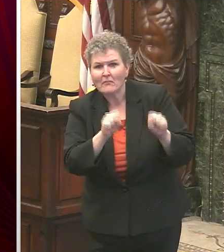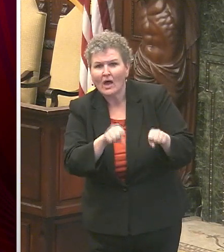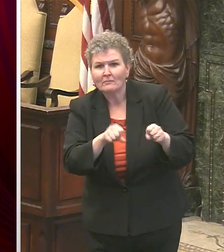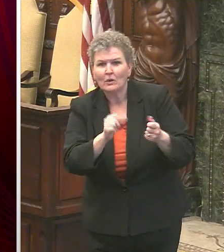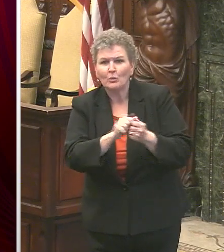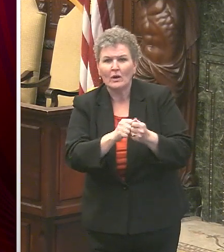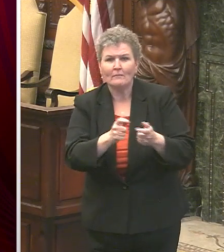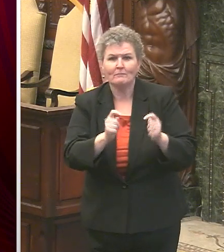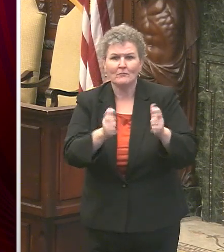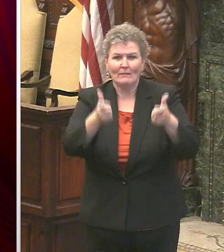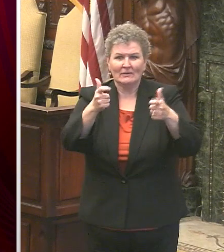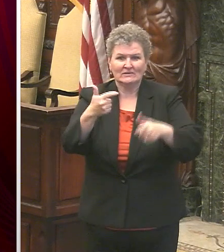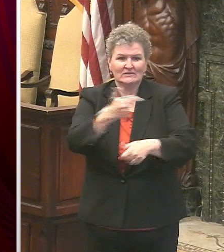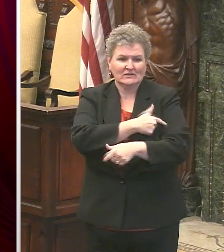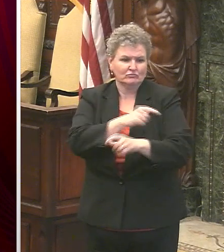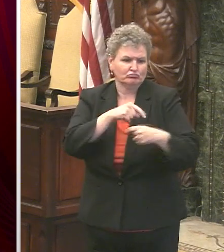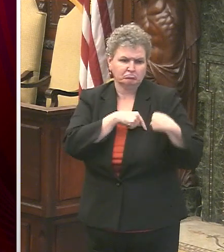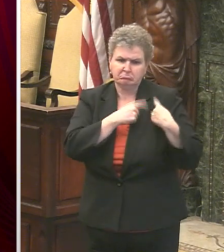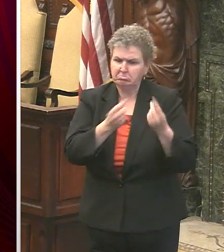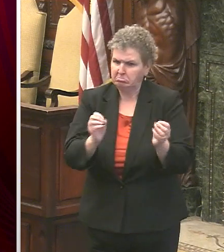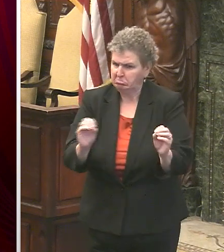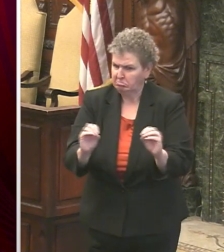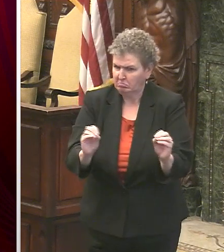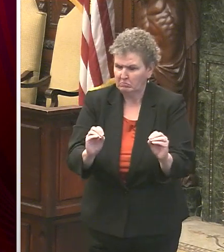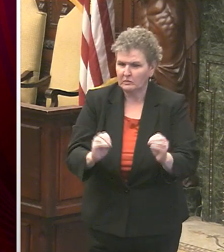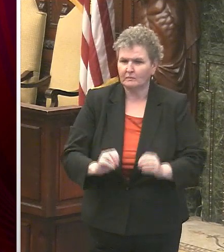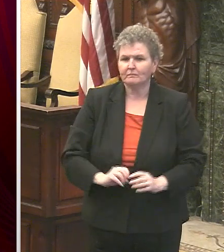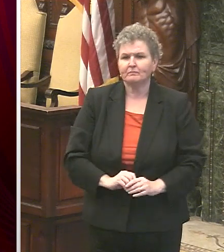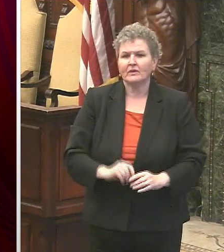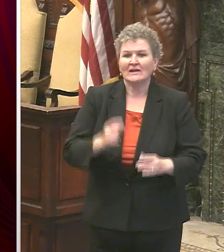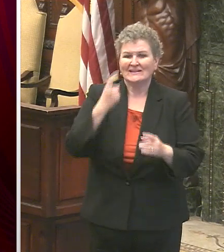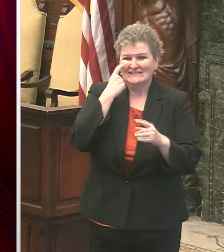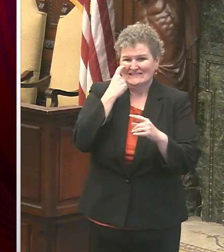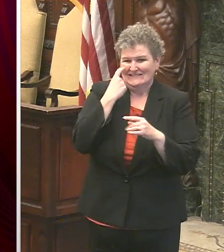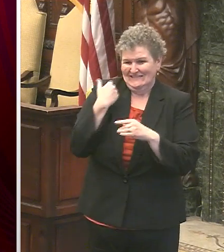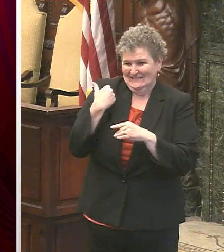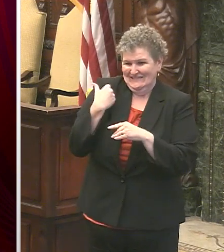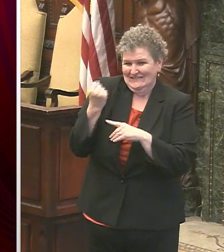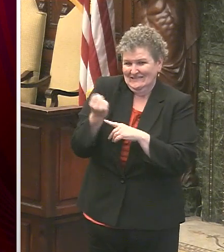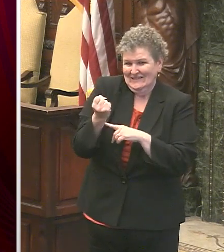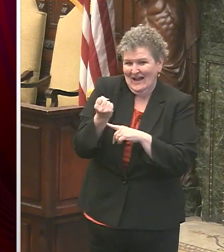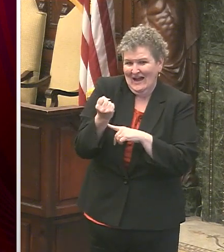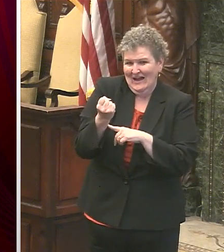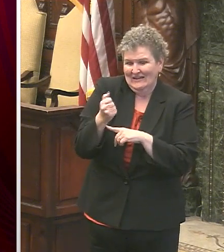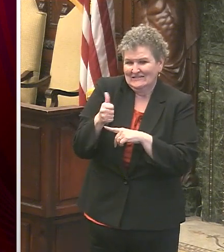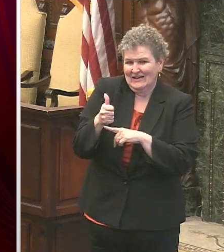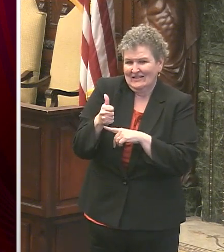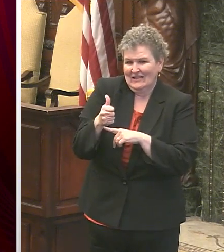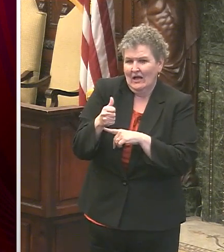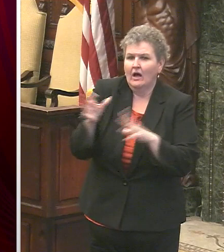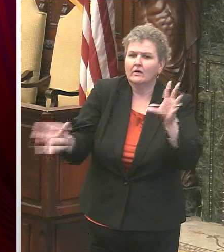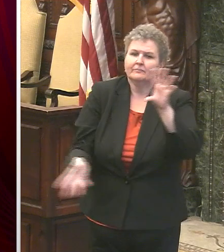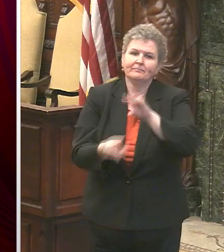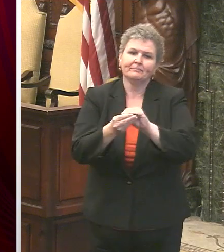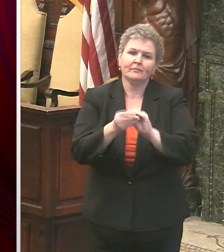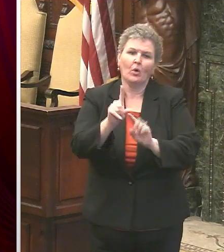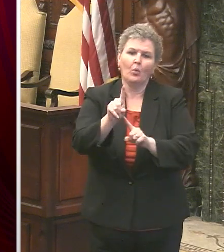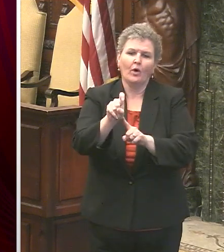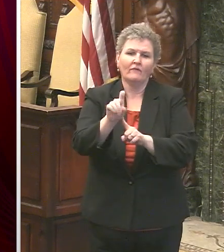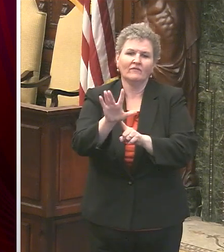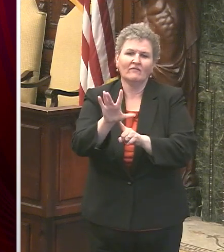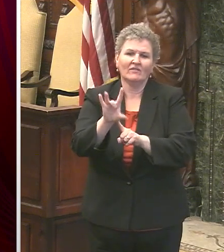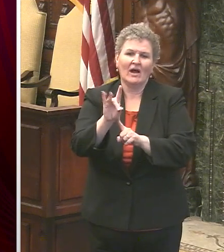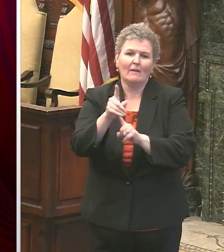yesterday. Now, for the past week that ended last Saturday, October 10th, we averaged 158 cases per day. And